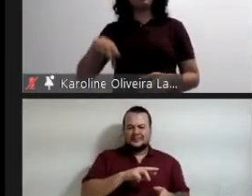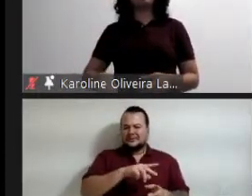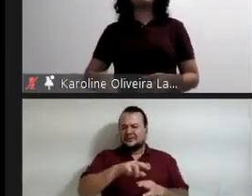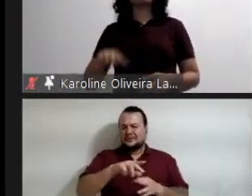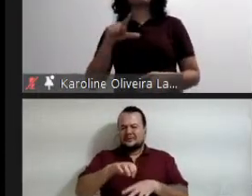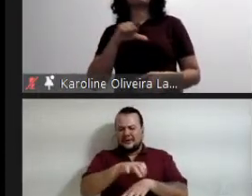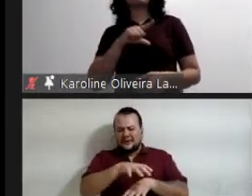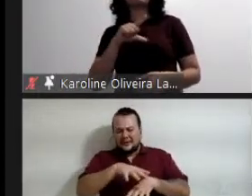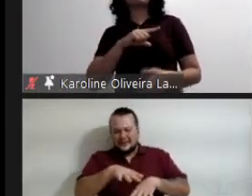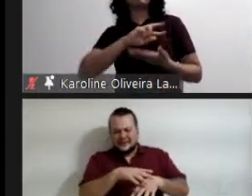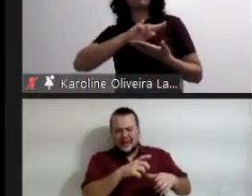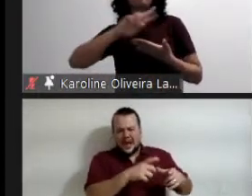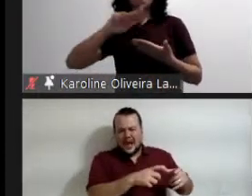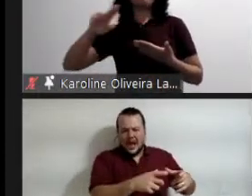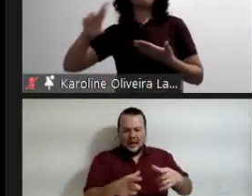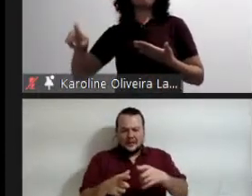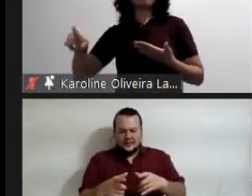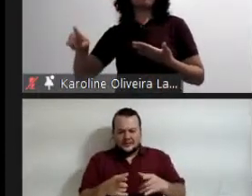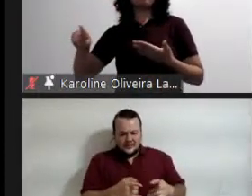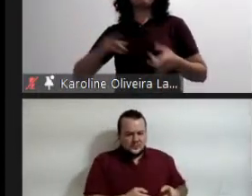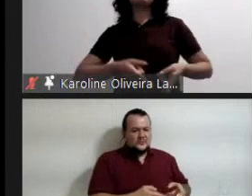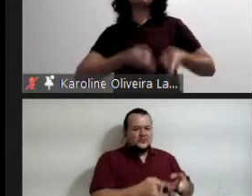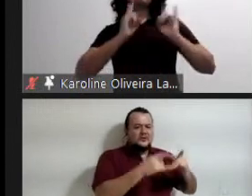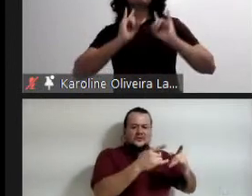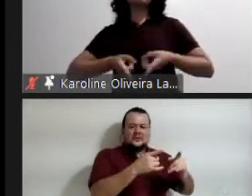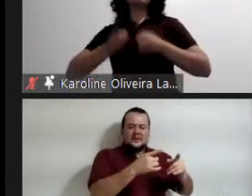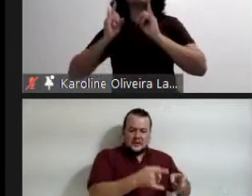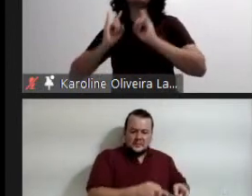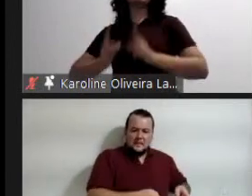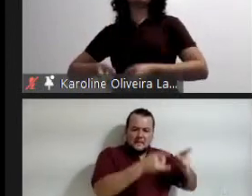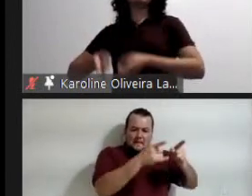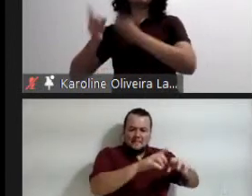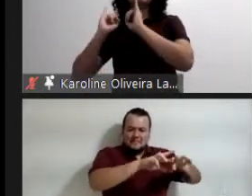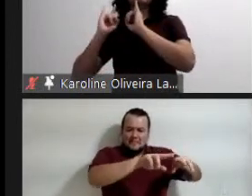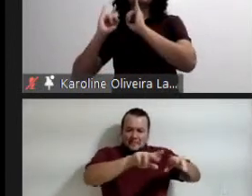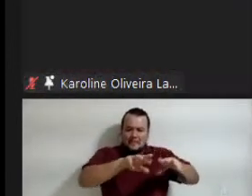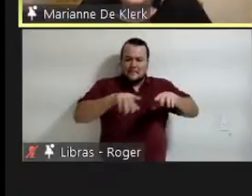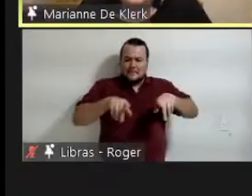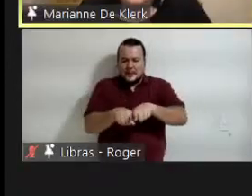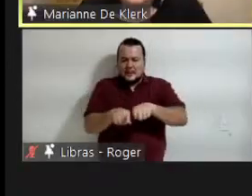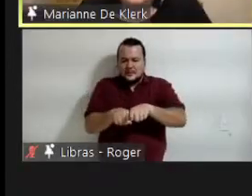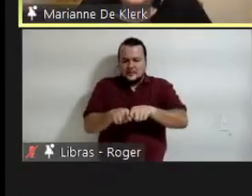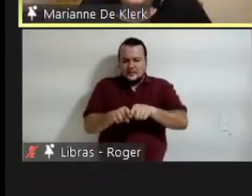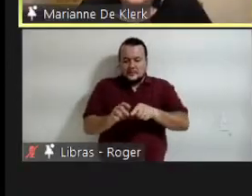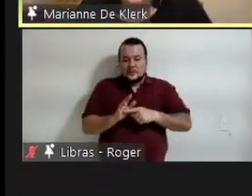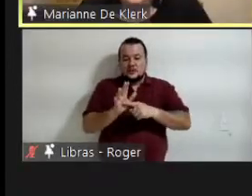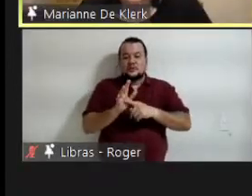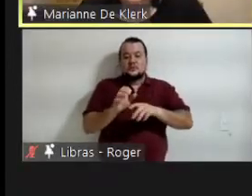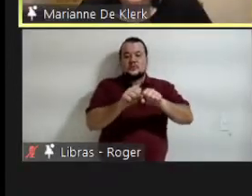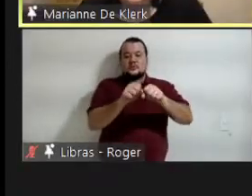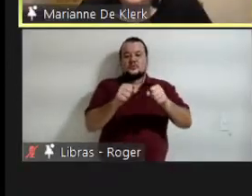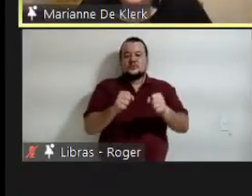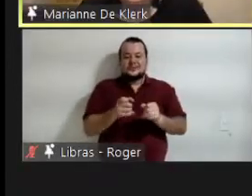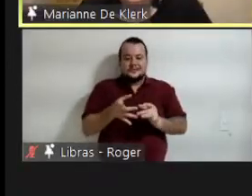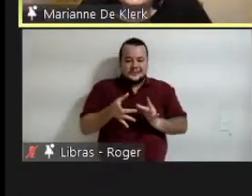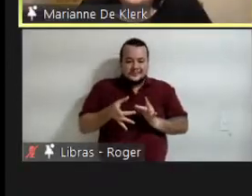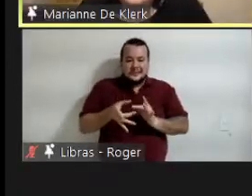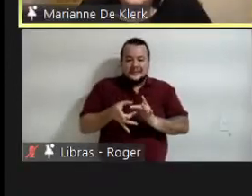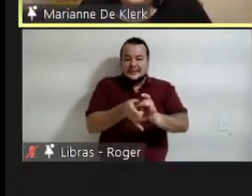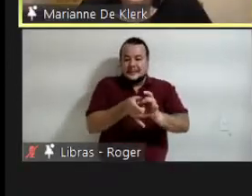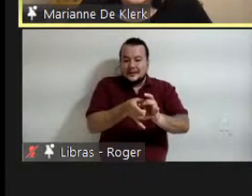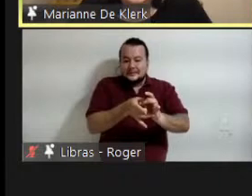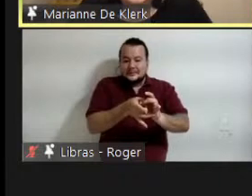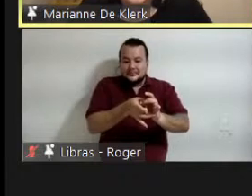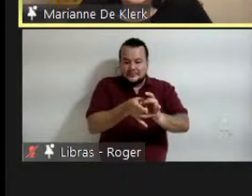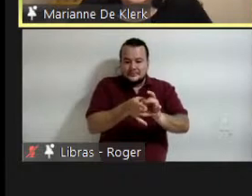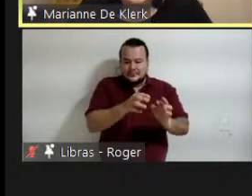resulted in the development of an intricate arcade system which very often connect these buildings. And the Polly's Arcade, which is below,